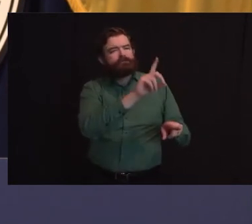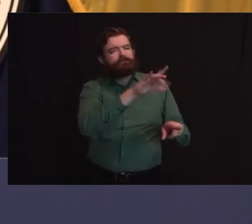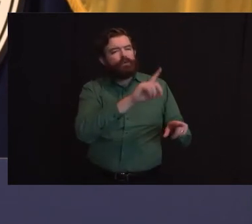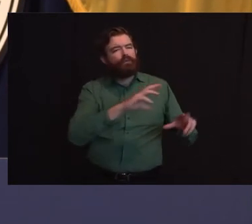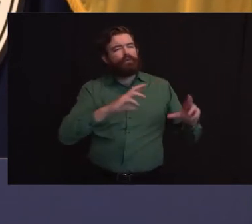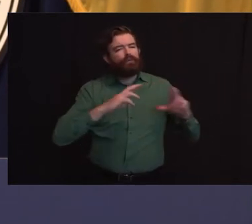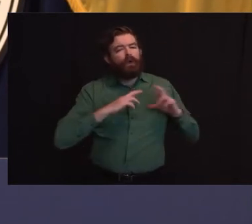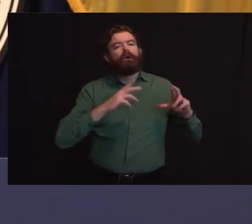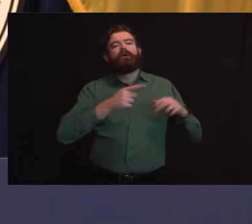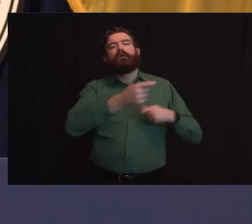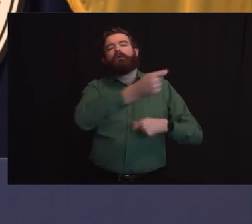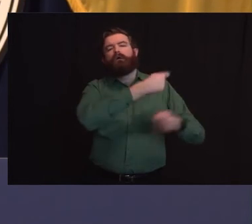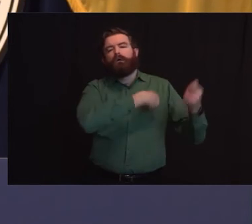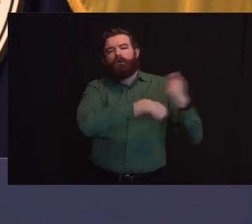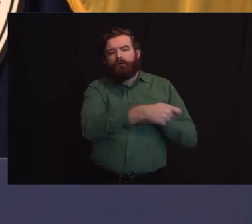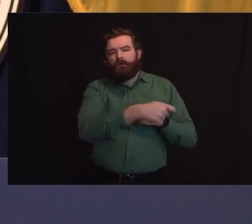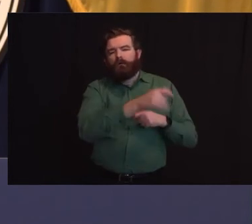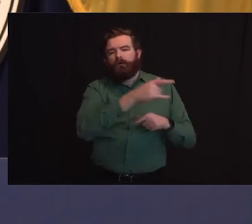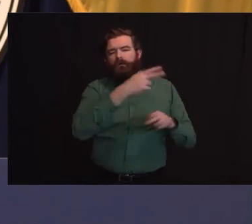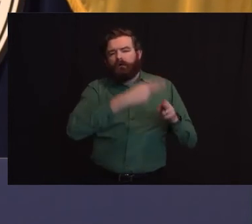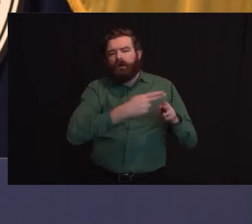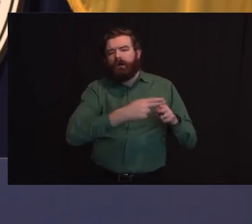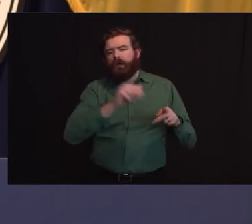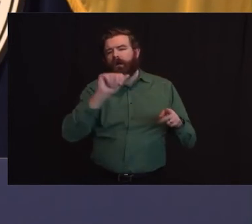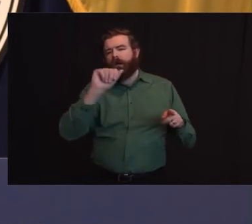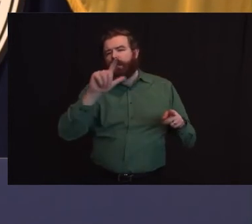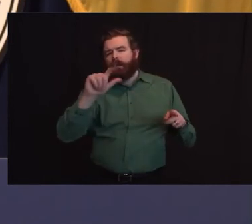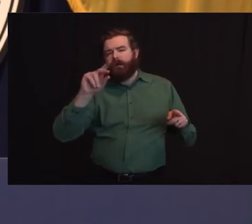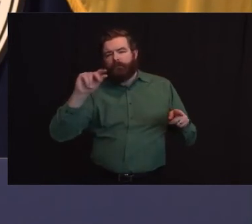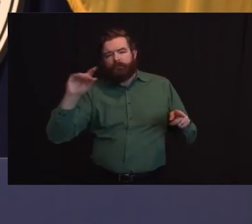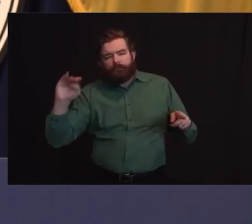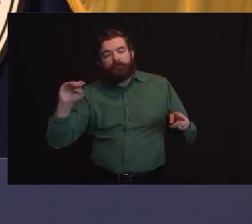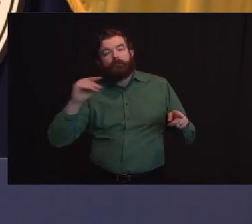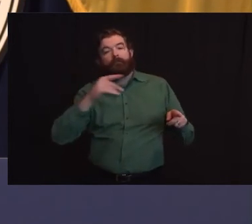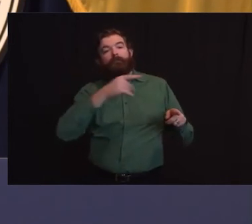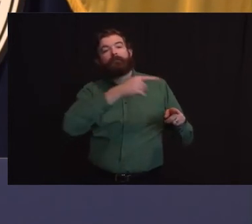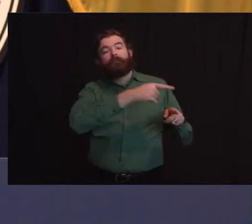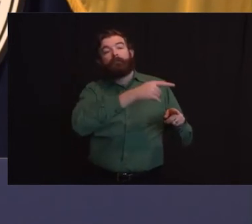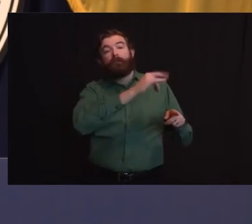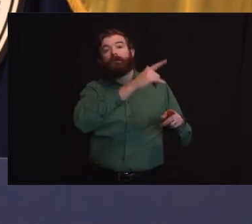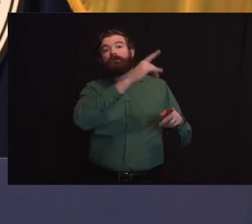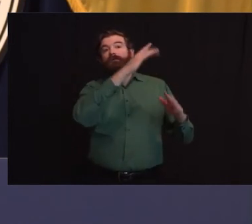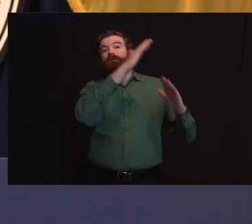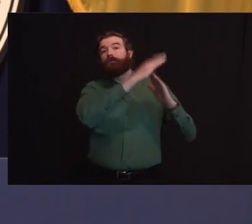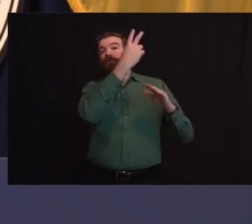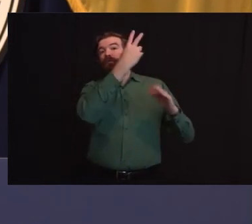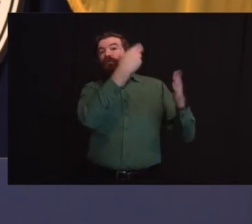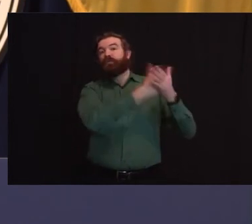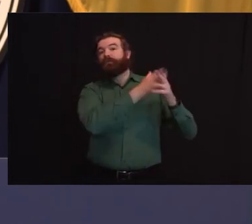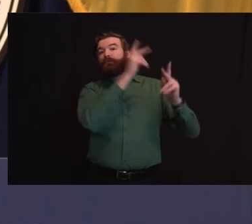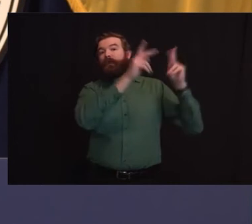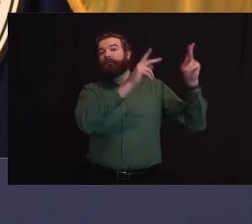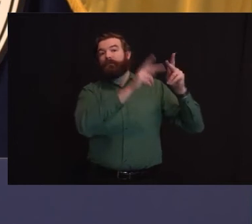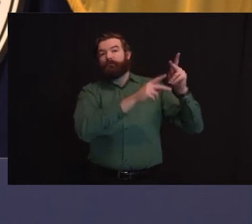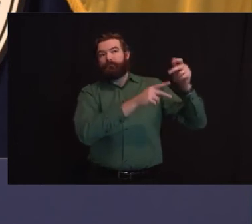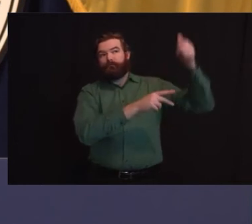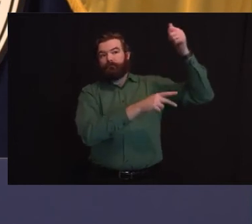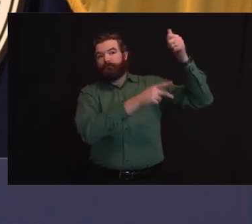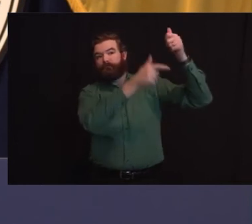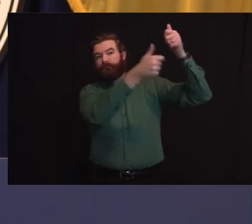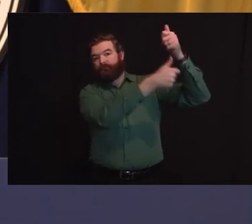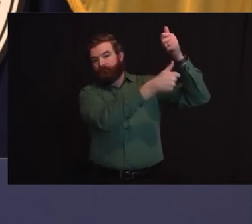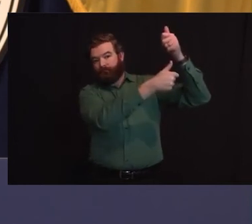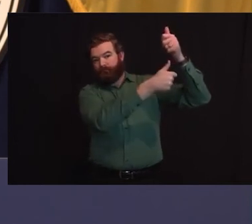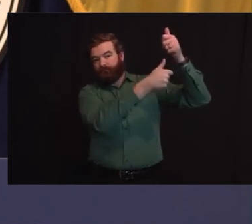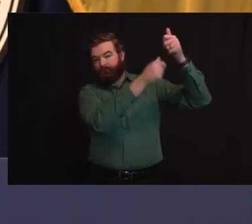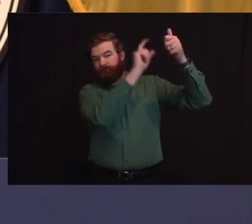leave in the other case. So the top 2 people there are already new faces. But I need to understand, we need